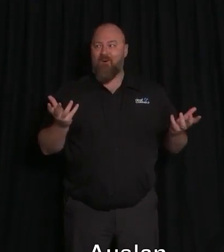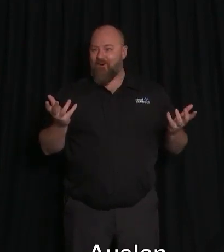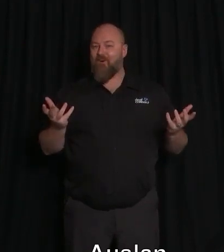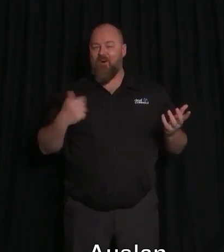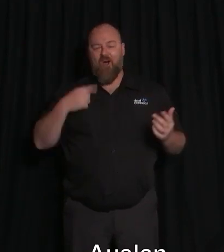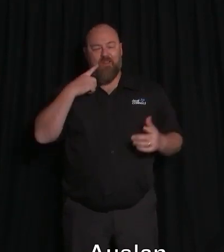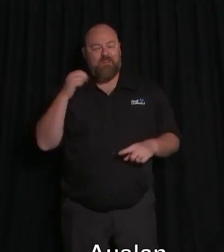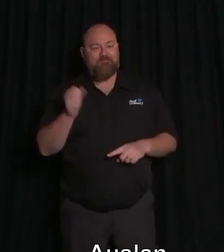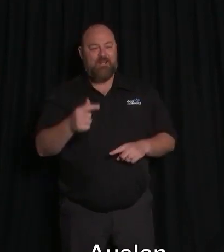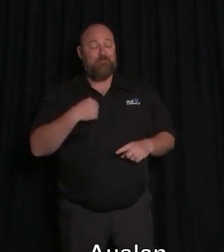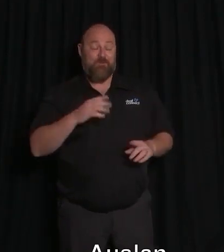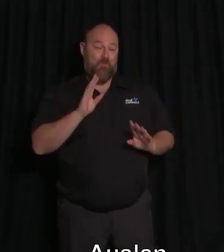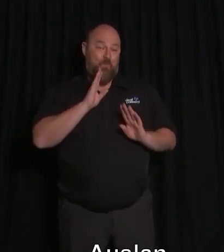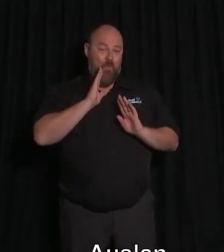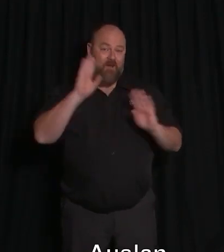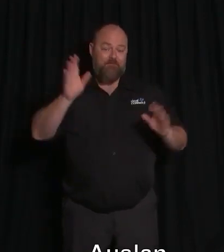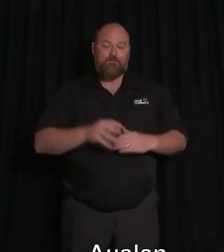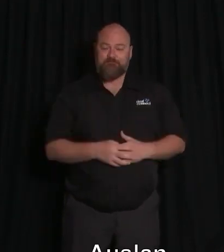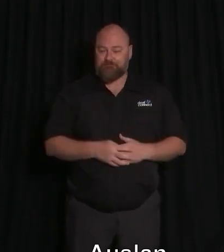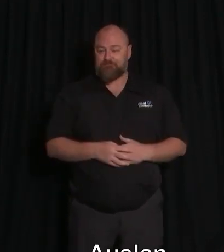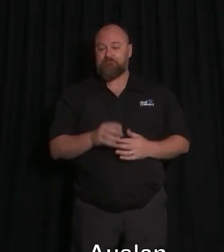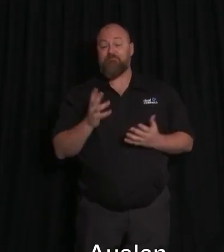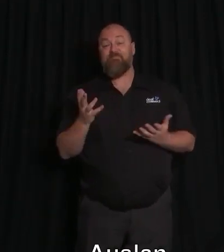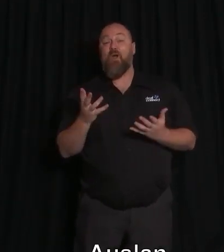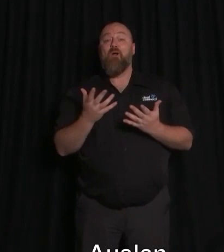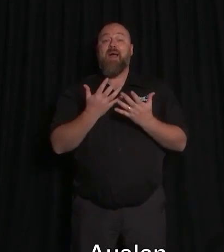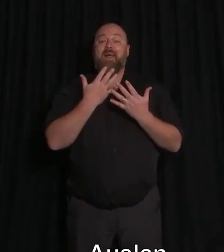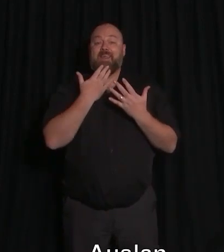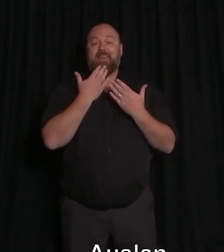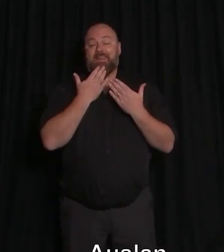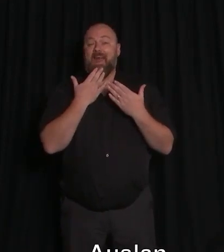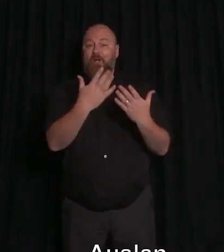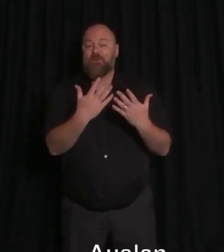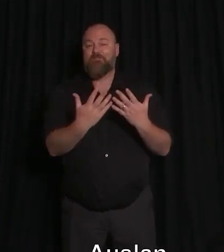been wonderful. So thank you very much for joining me in a proudly South African.